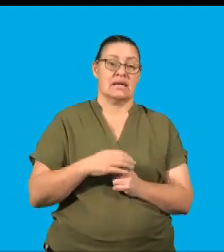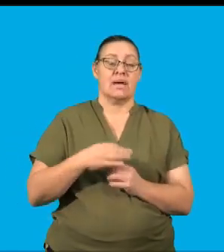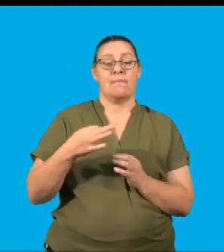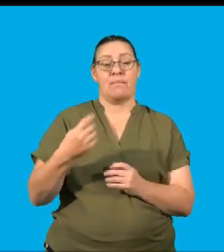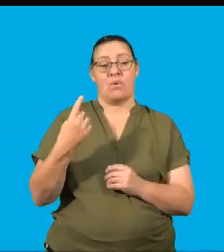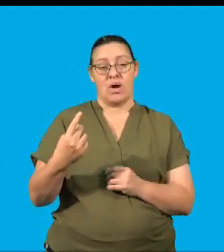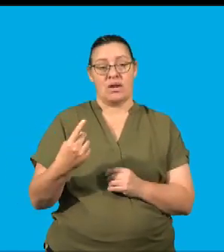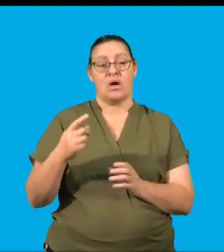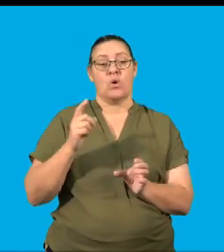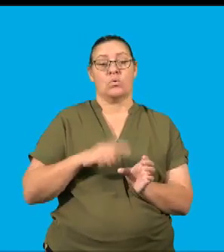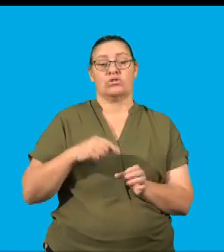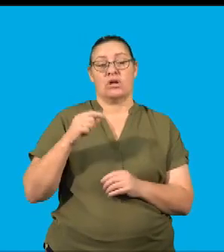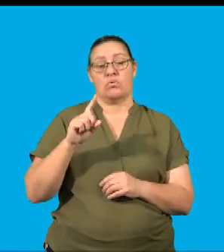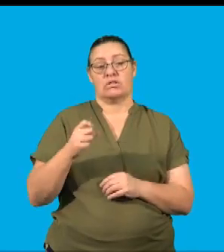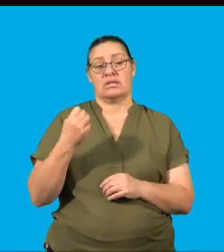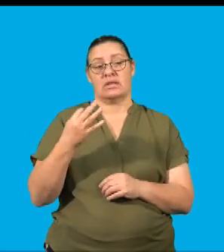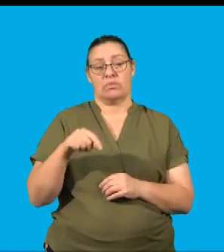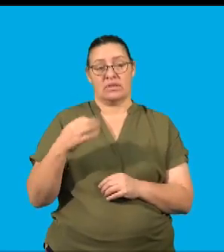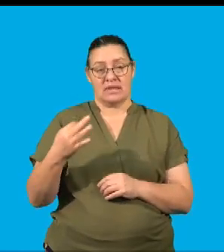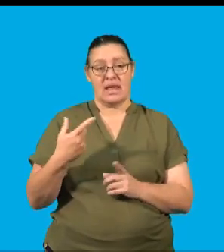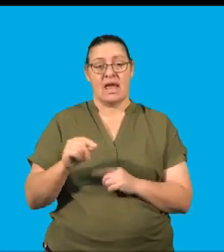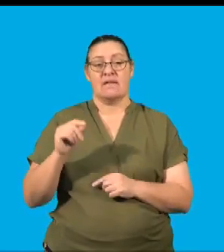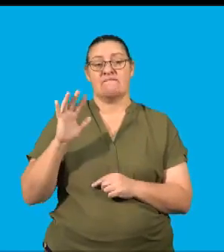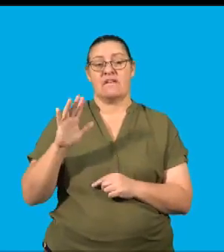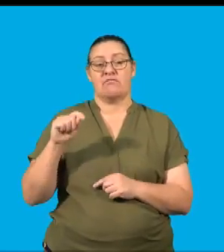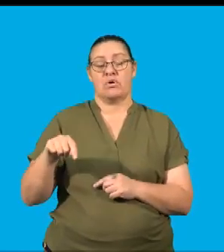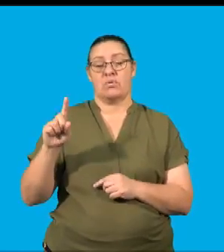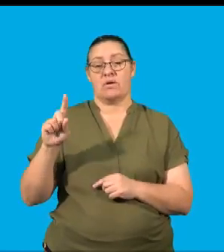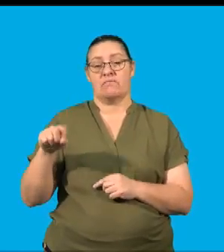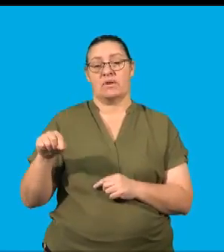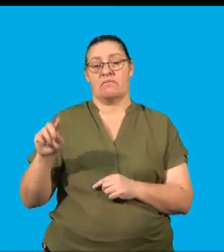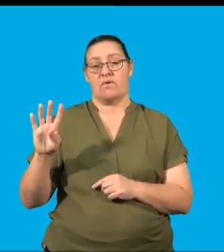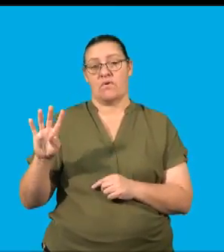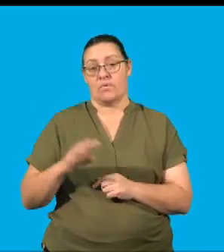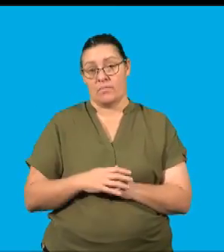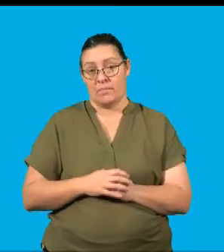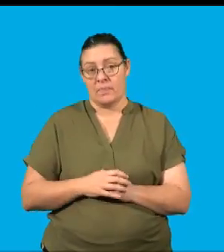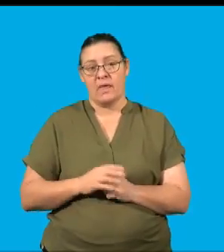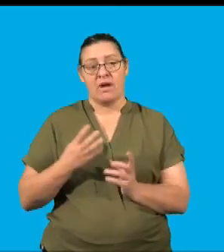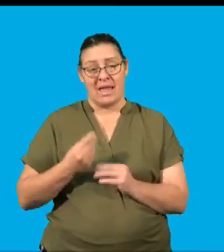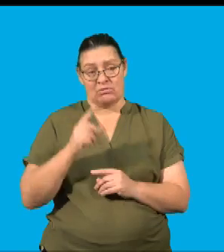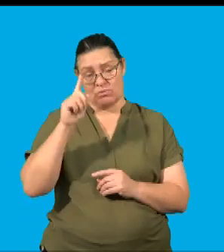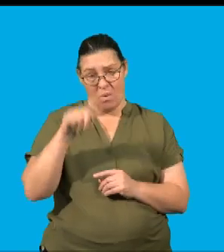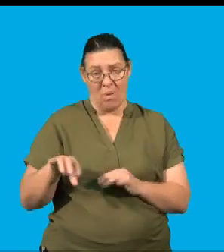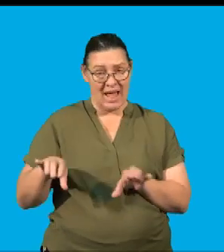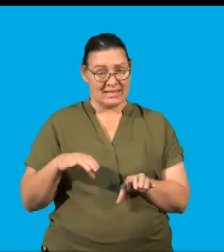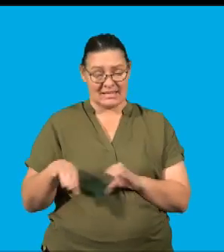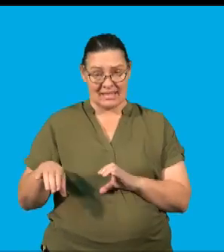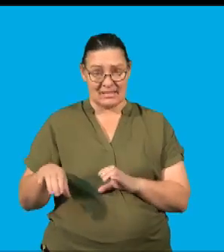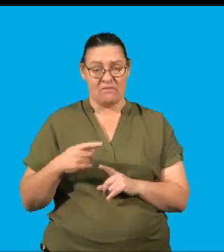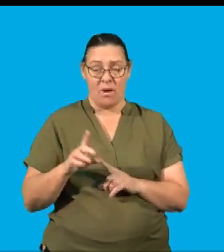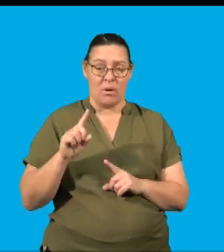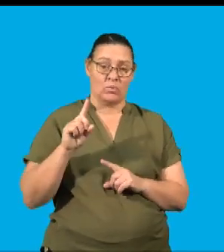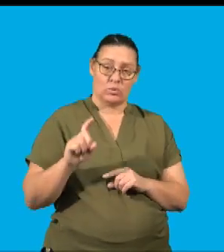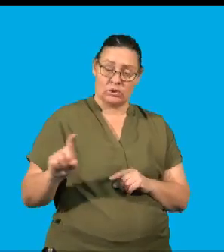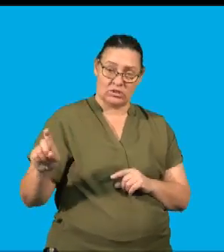Certificate November Paper 1, question 3.3 and question 5.1.4. If you can do all these